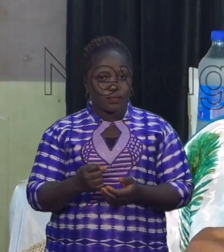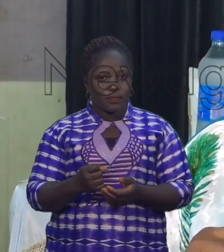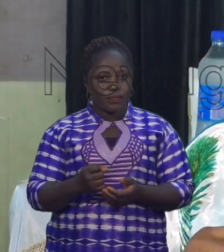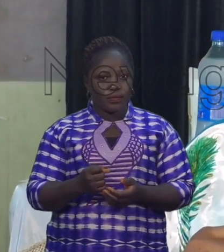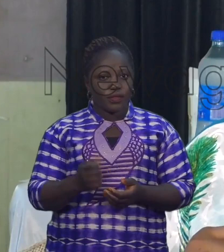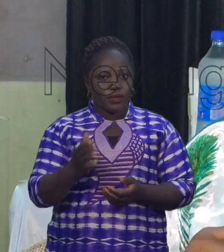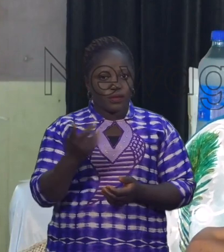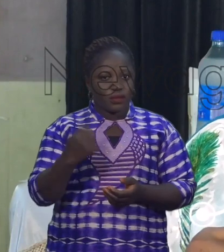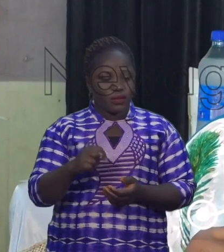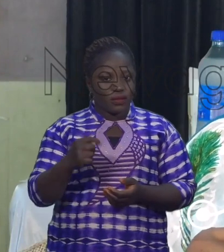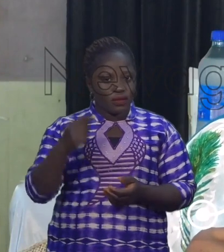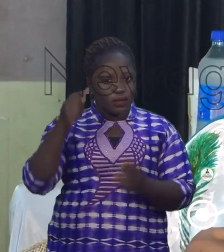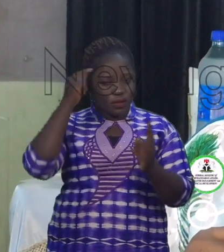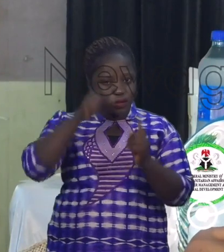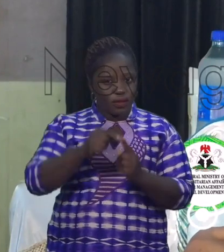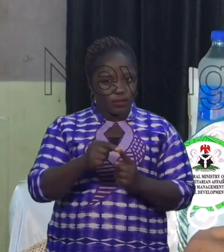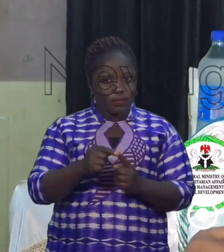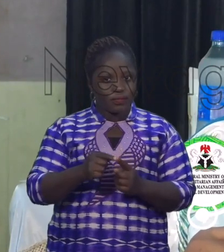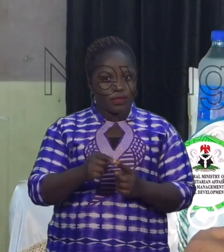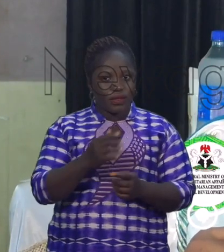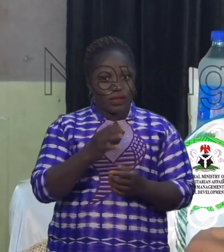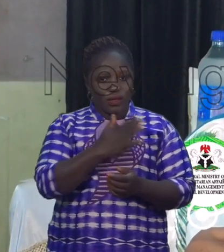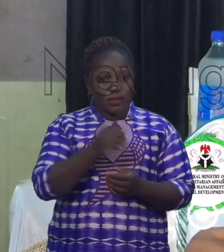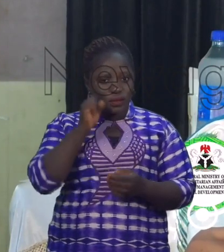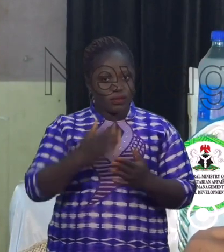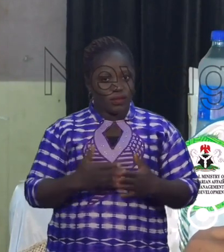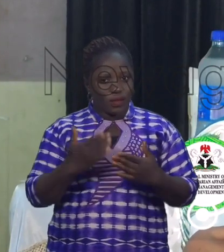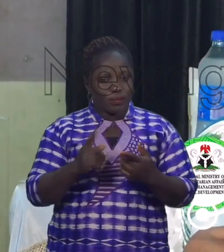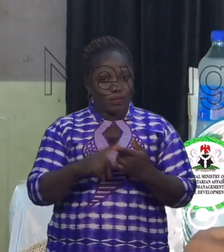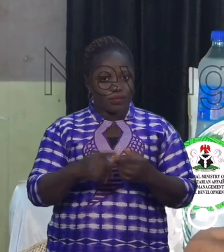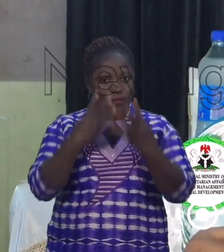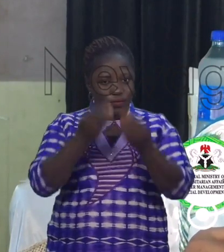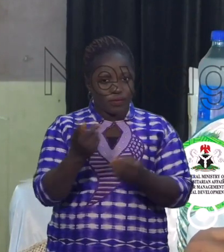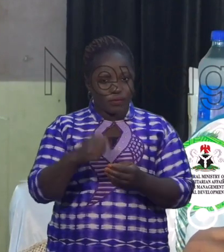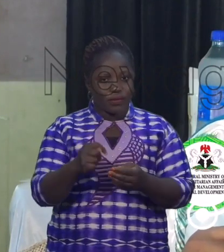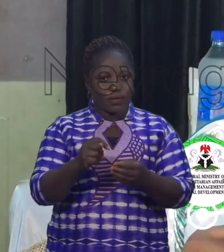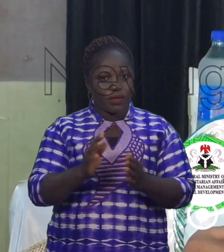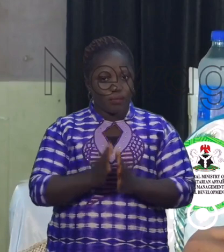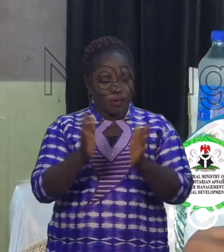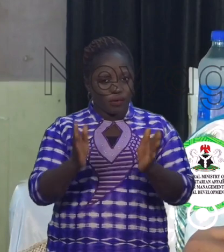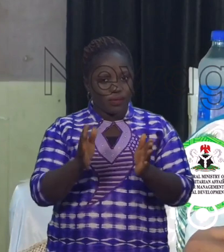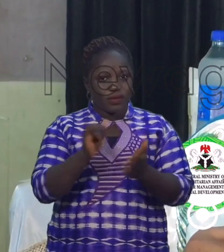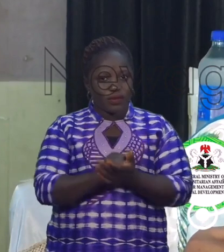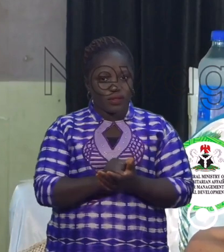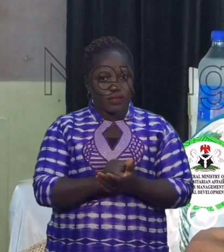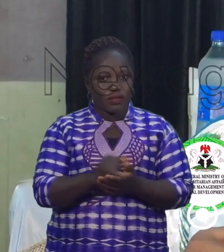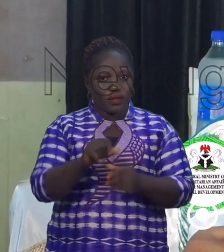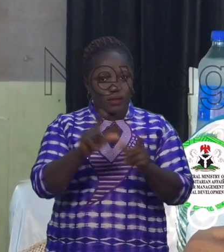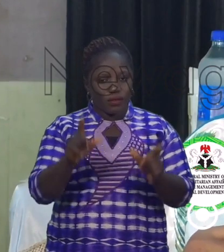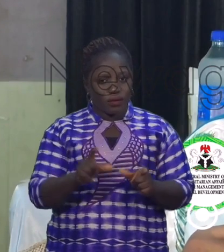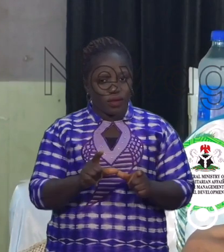as follows. Improving data on disability and assistive technology to countries